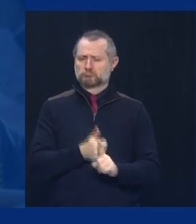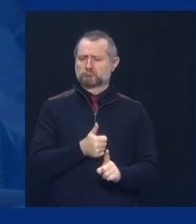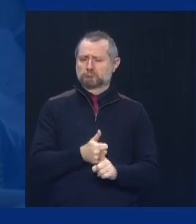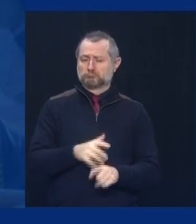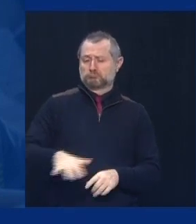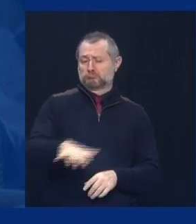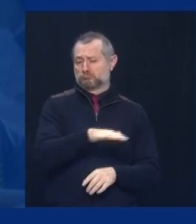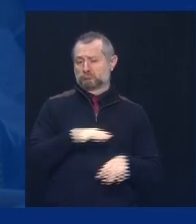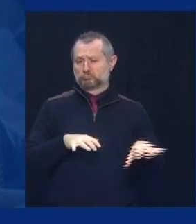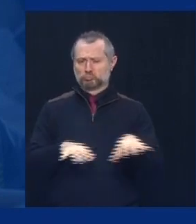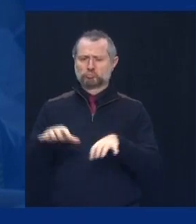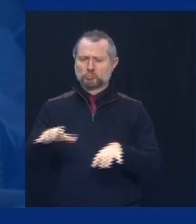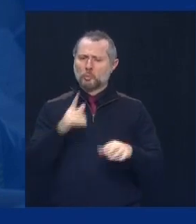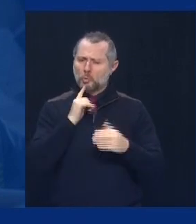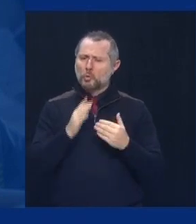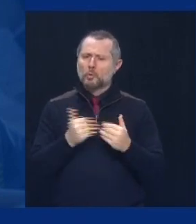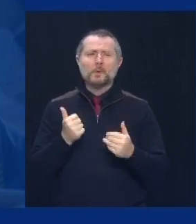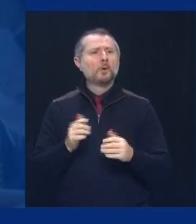almost without exception